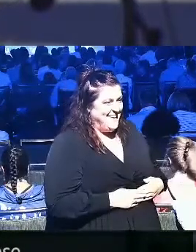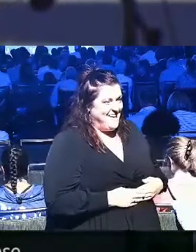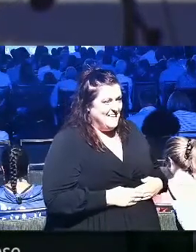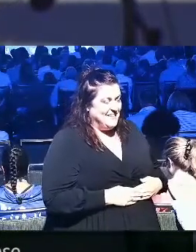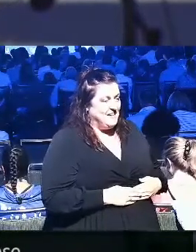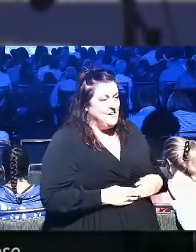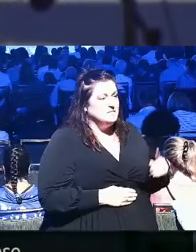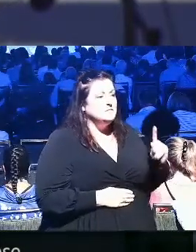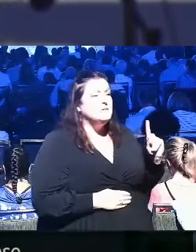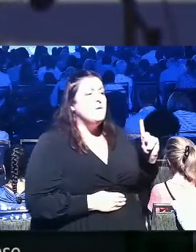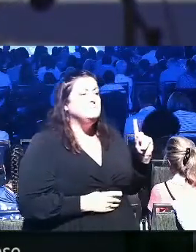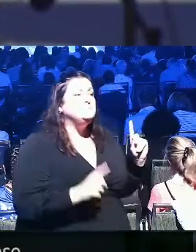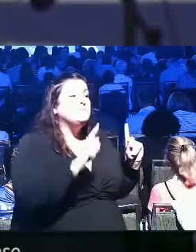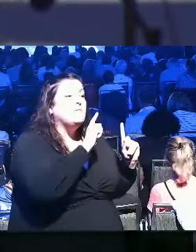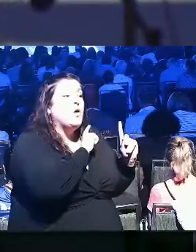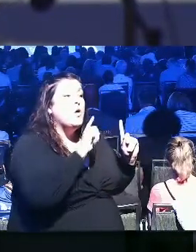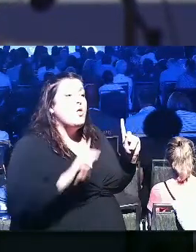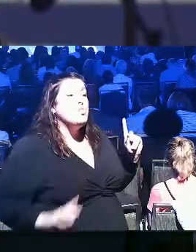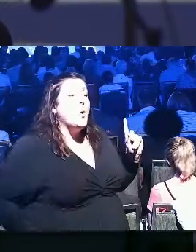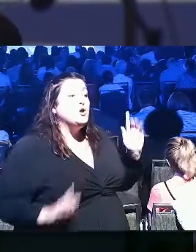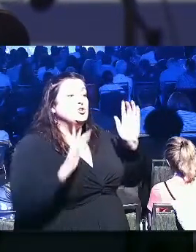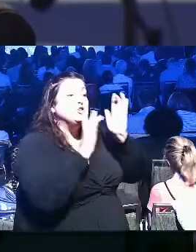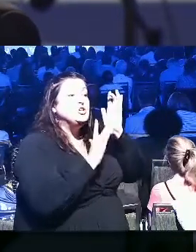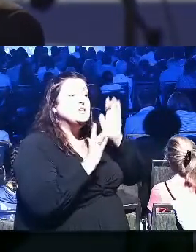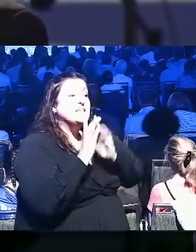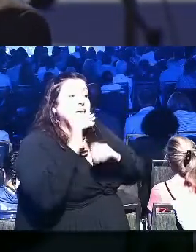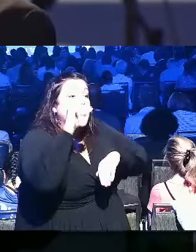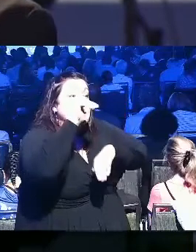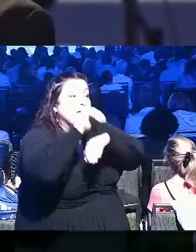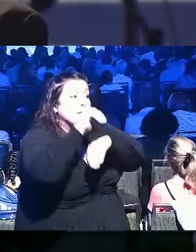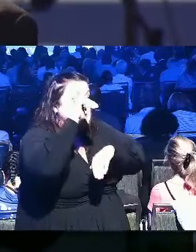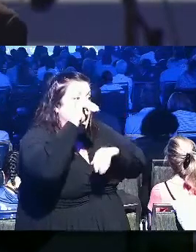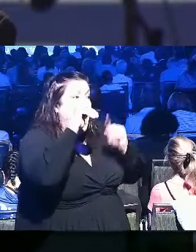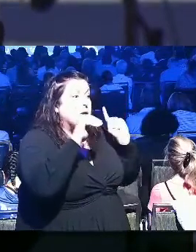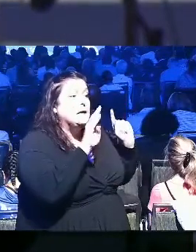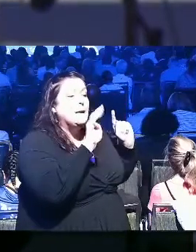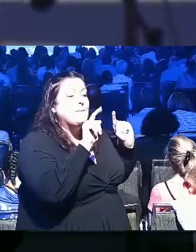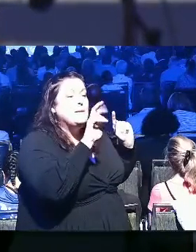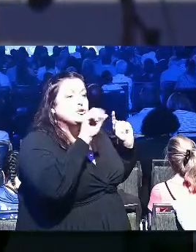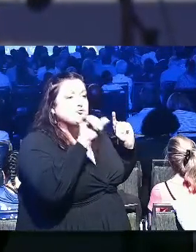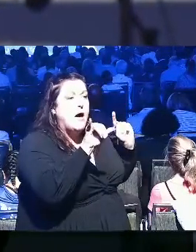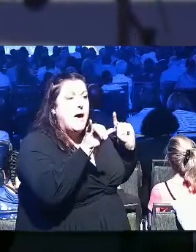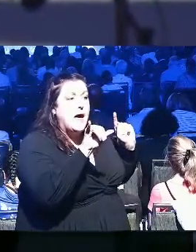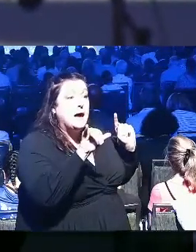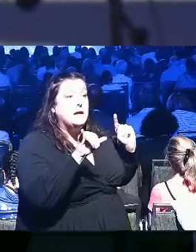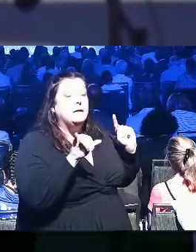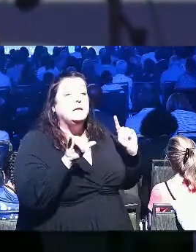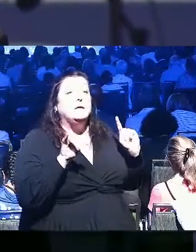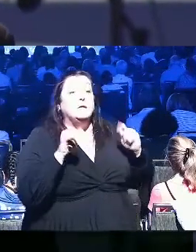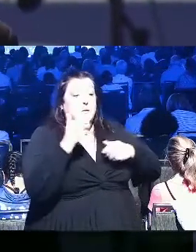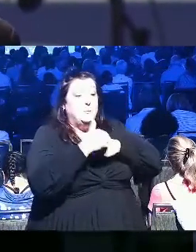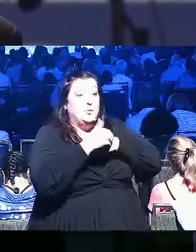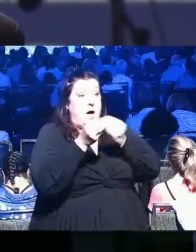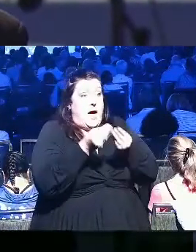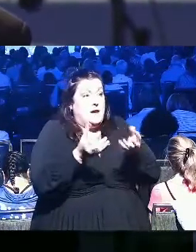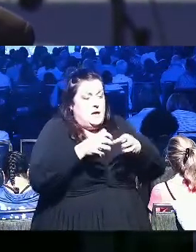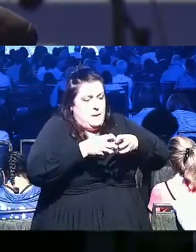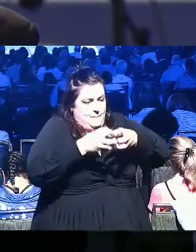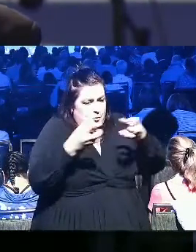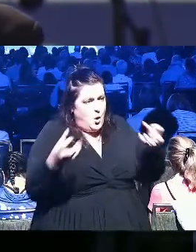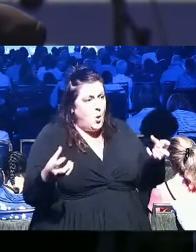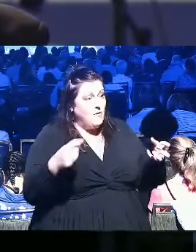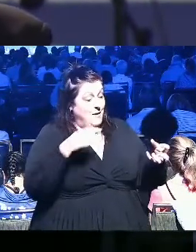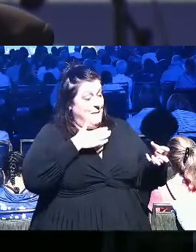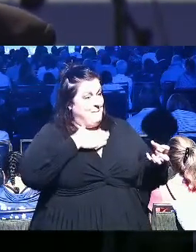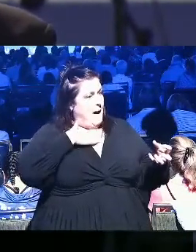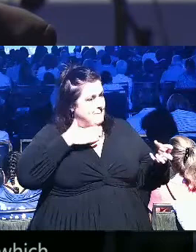The Lord Jesus, on the night he was betrayed, took the bread. When he had given thanks, he broke it and said, "This is my body, which is